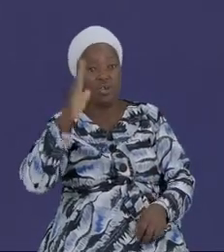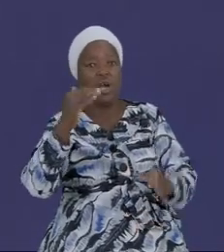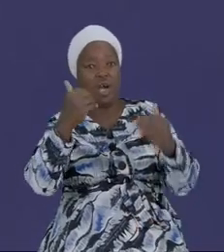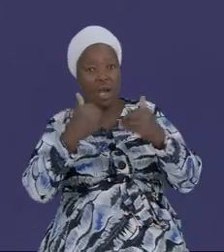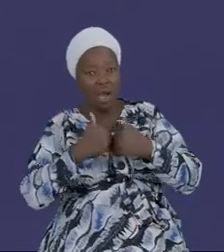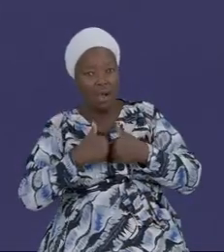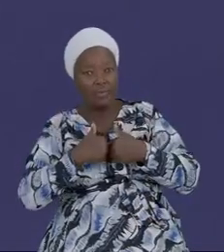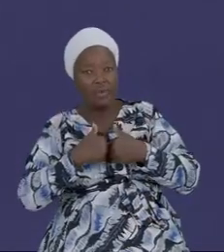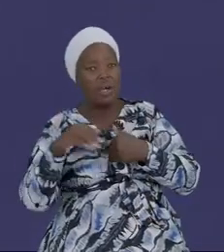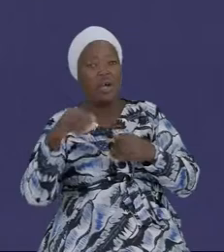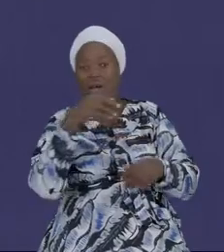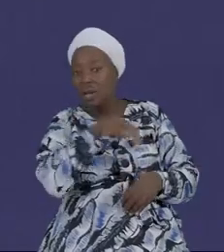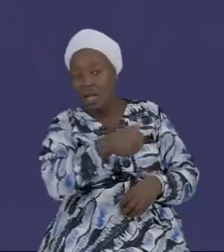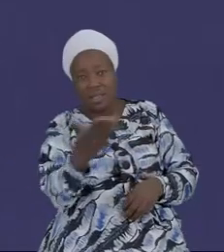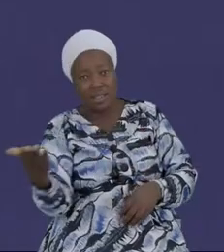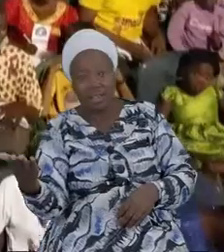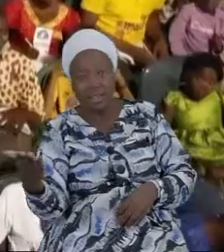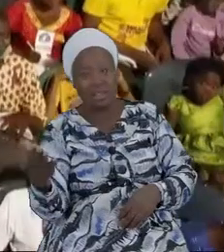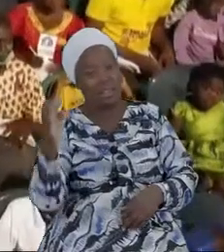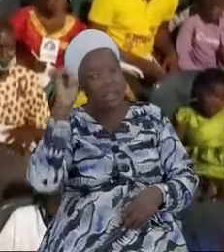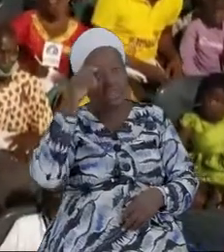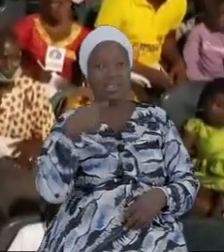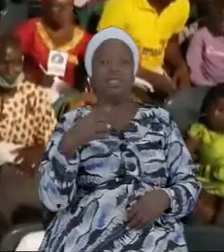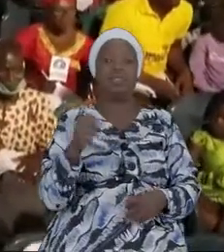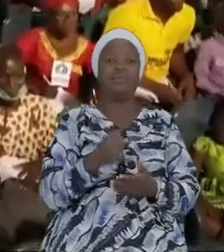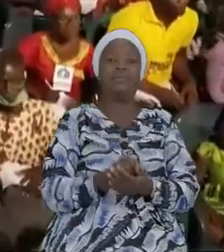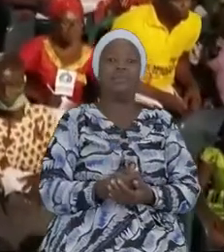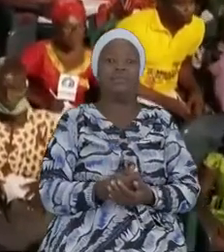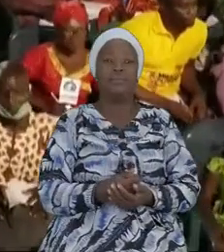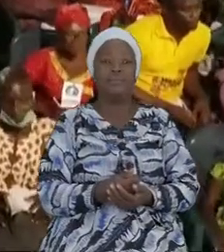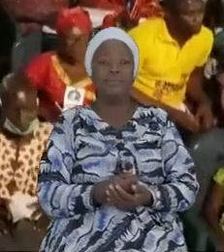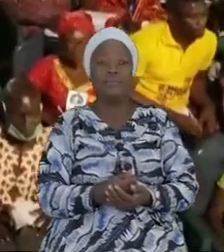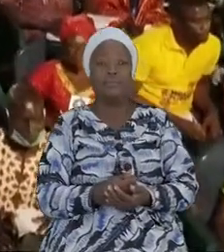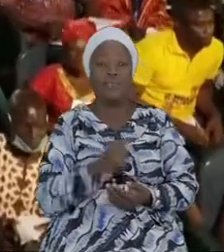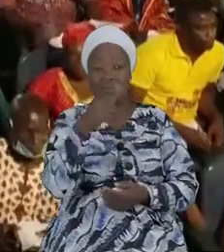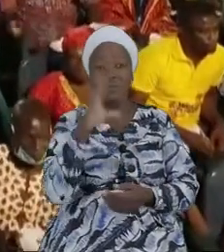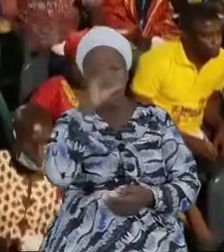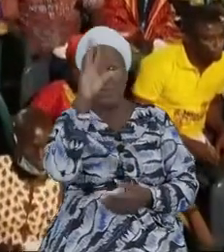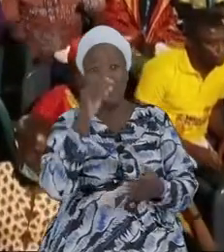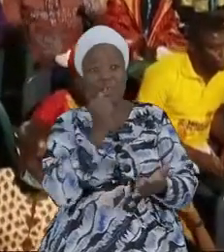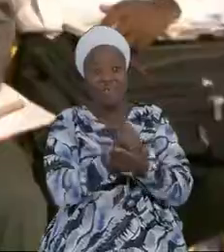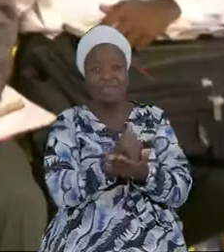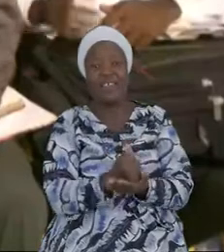have whatsoever he says. You miss your amen.